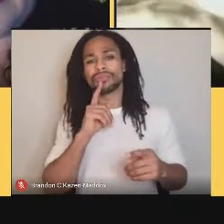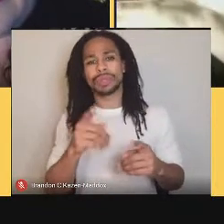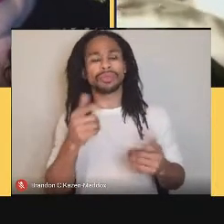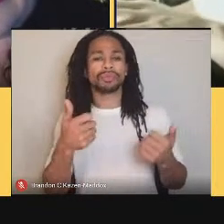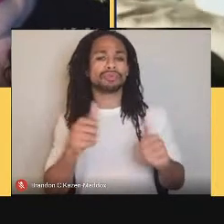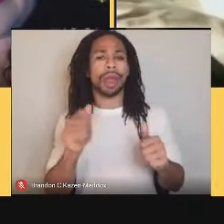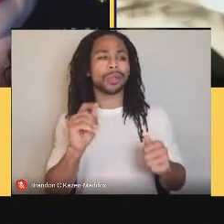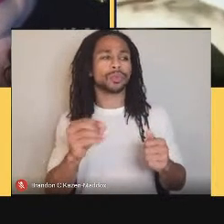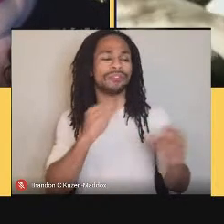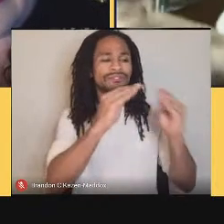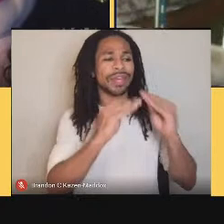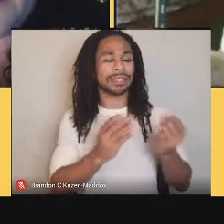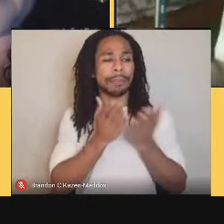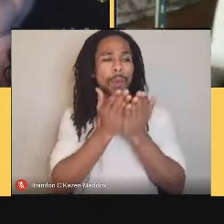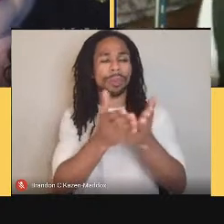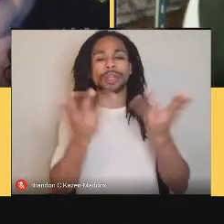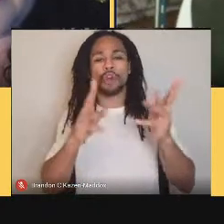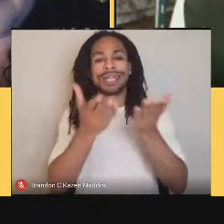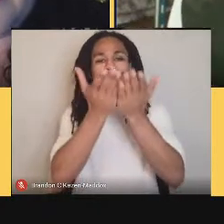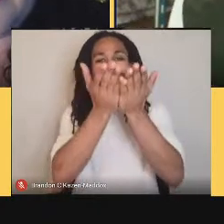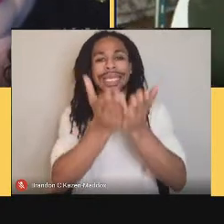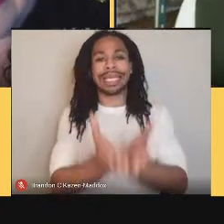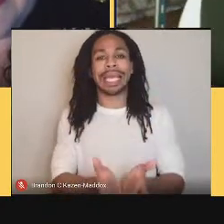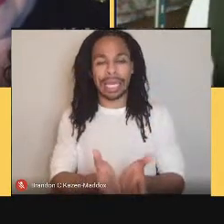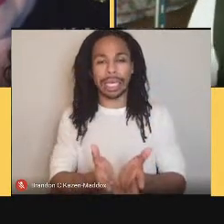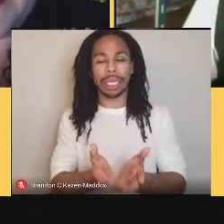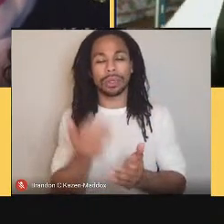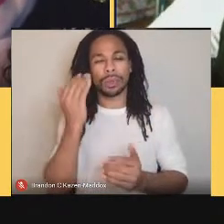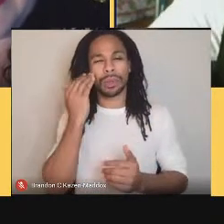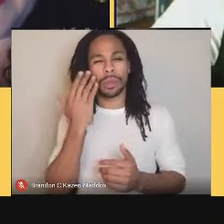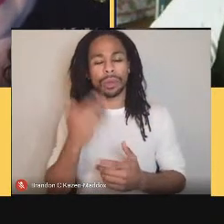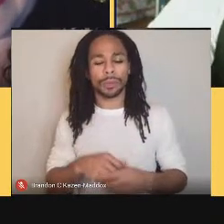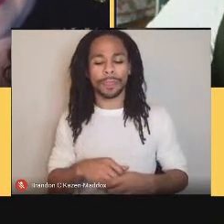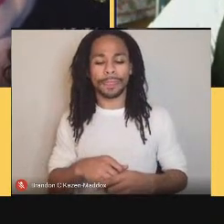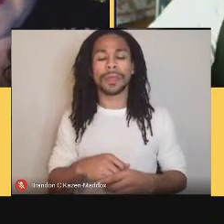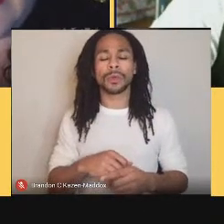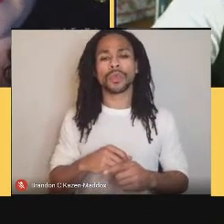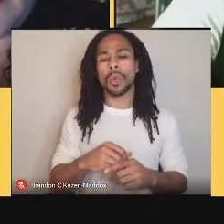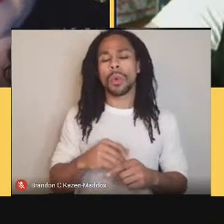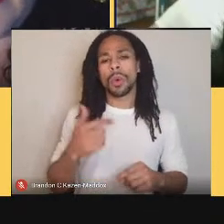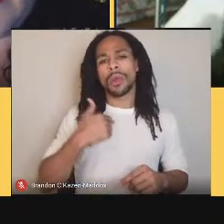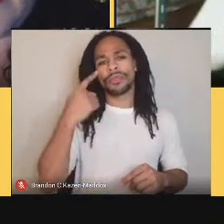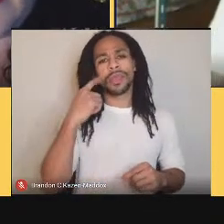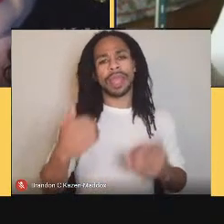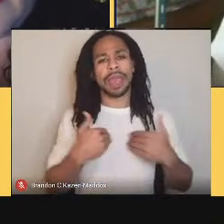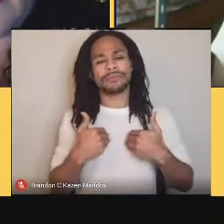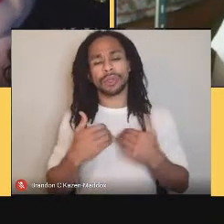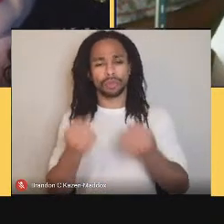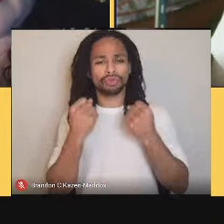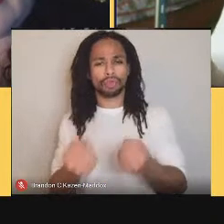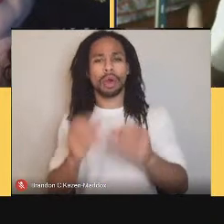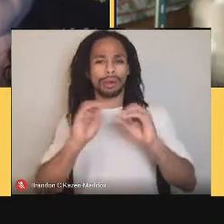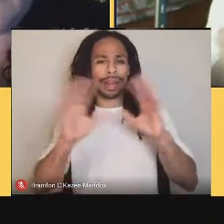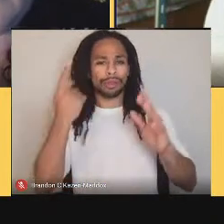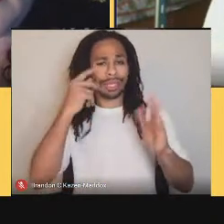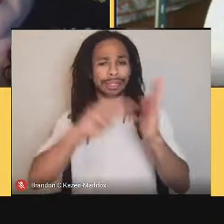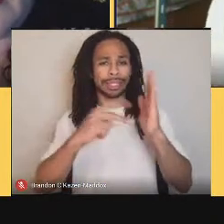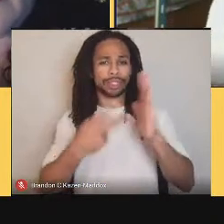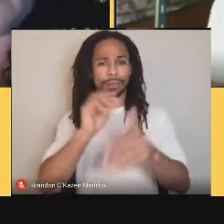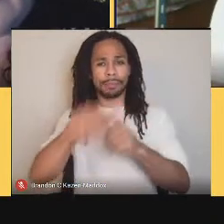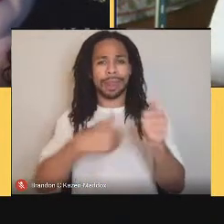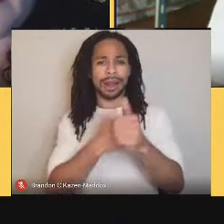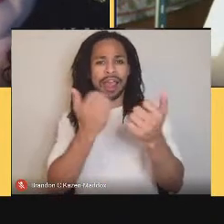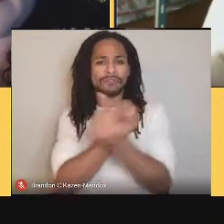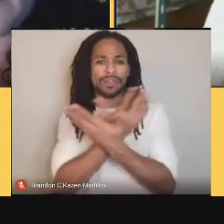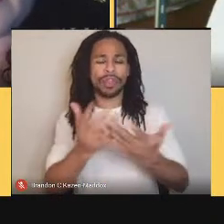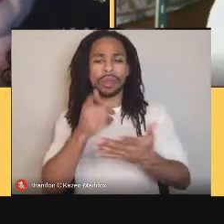more corks and water keeps flashing out at you. So I think having a strong, clear intention behind everything that